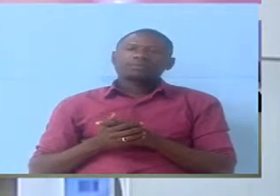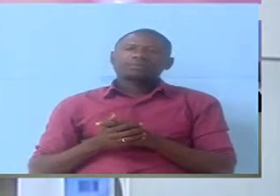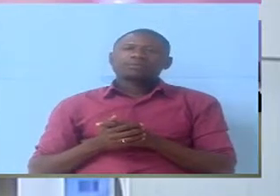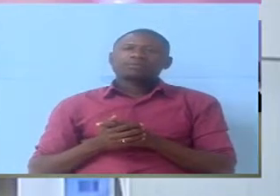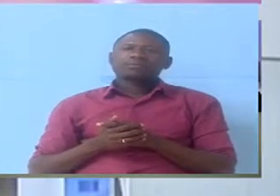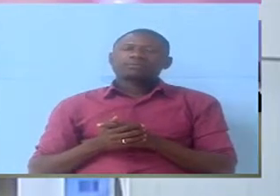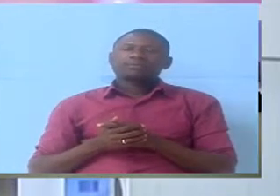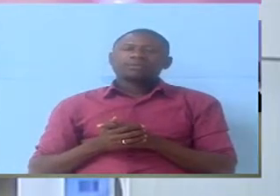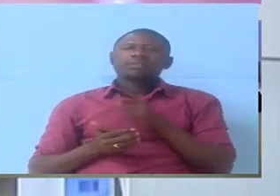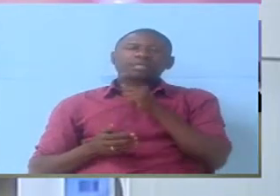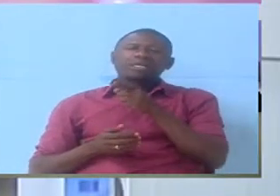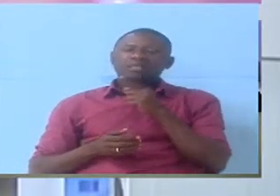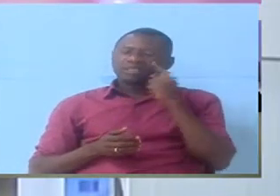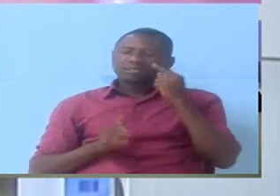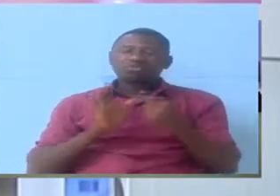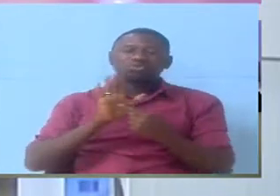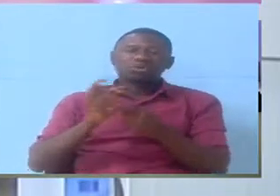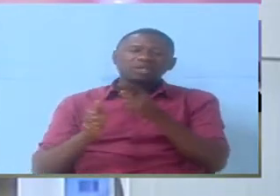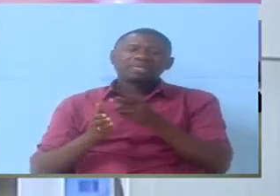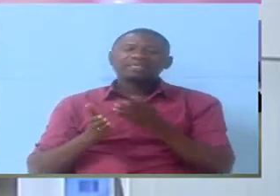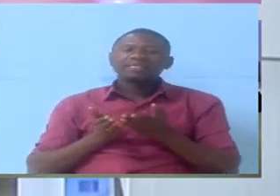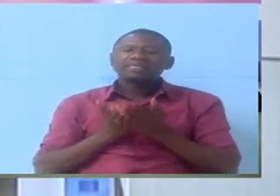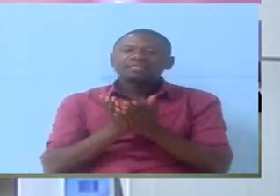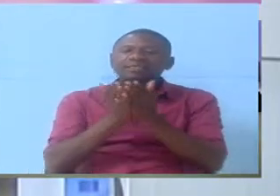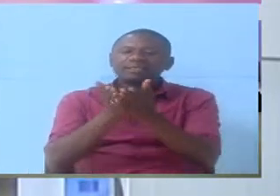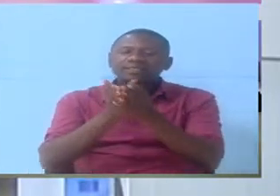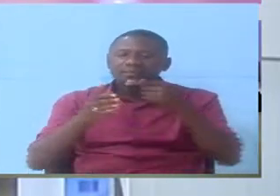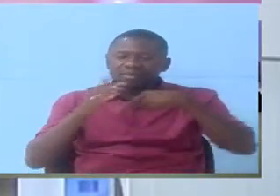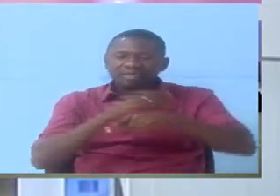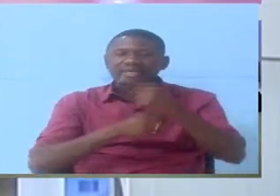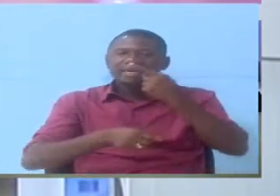a ship in the Gambian waters. Kulungo be